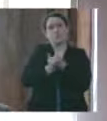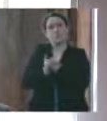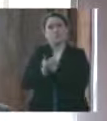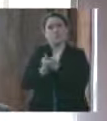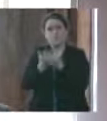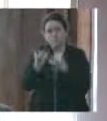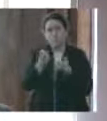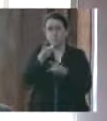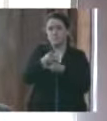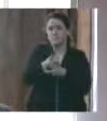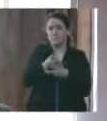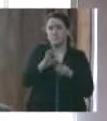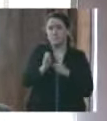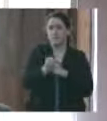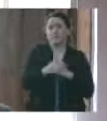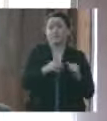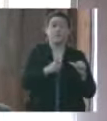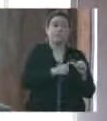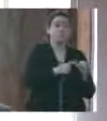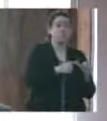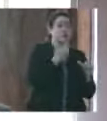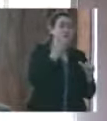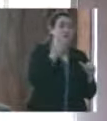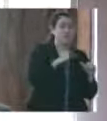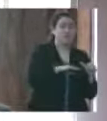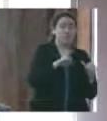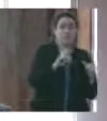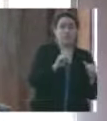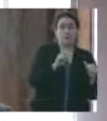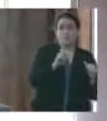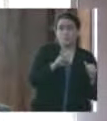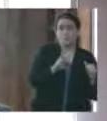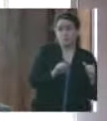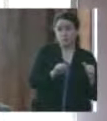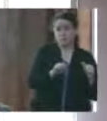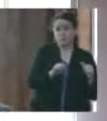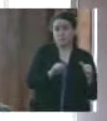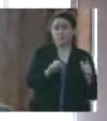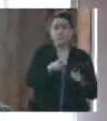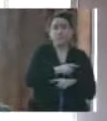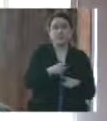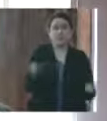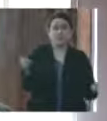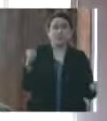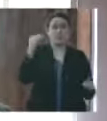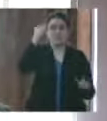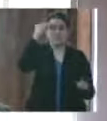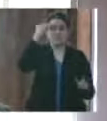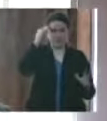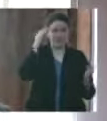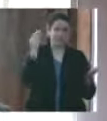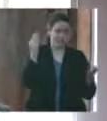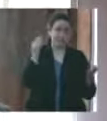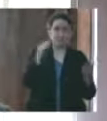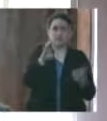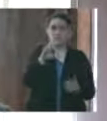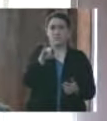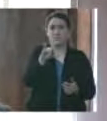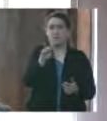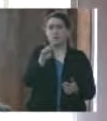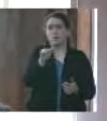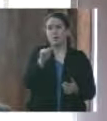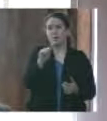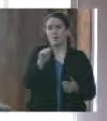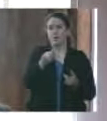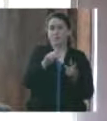Firstly, the bad news. I think for those who are familiar with the numbers of climate change, it should not come as a surprise that the two